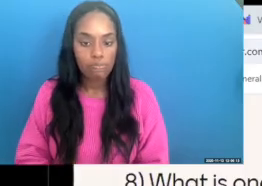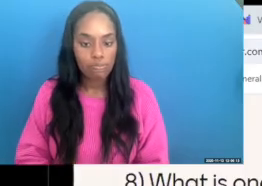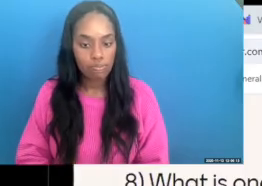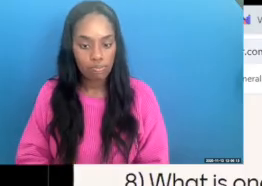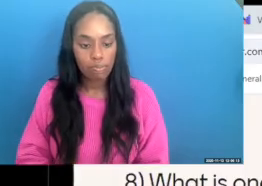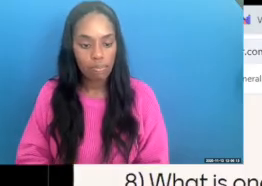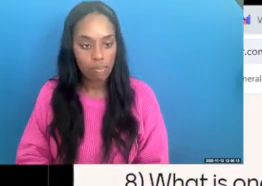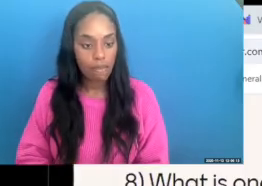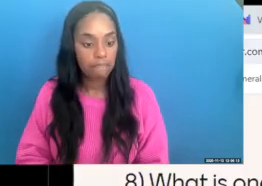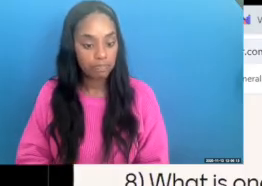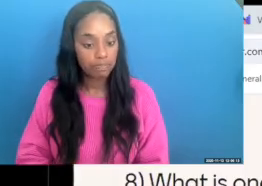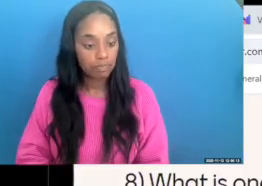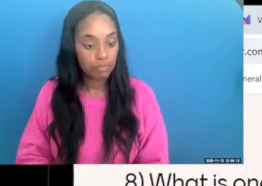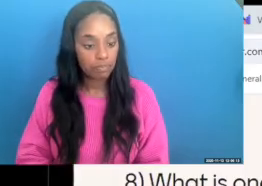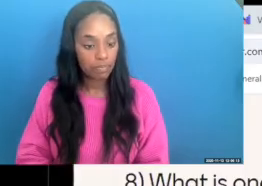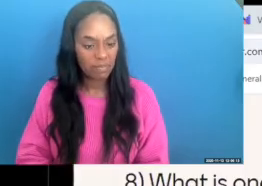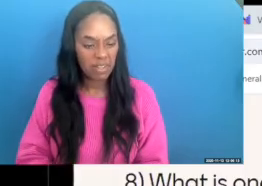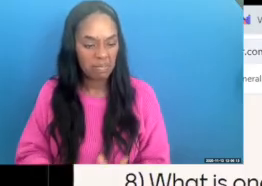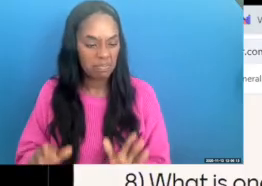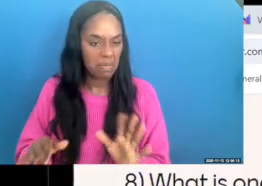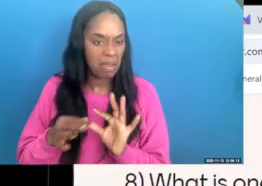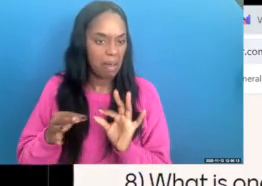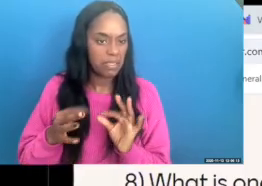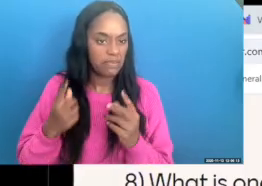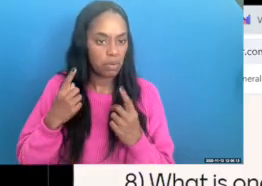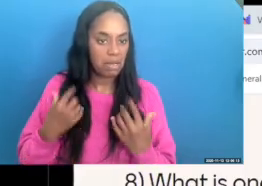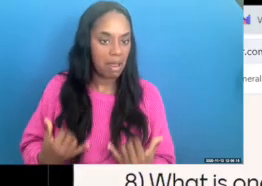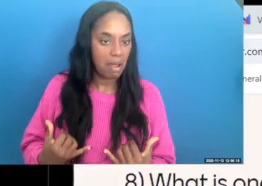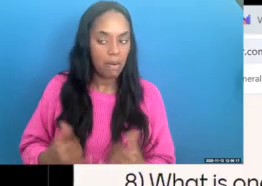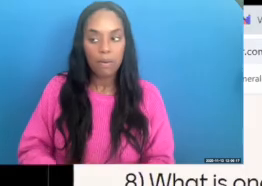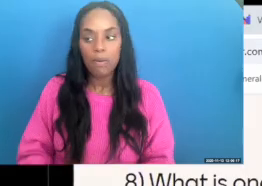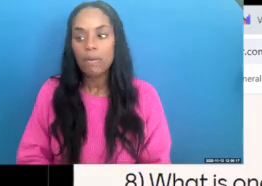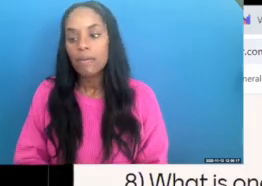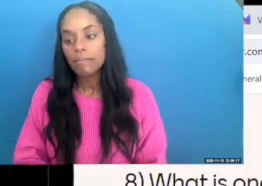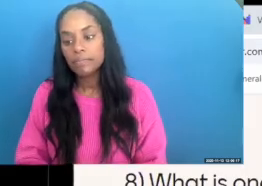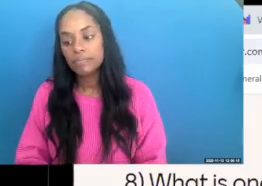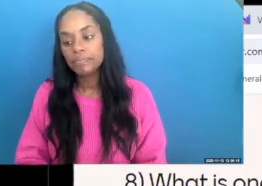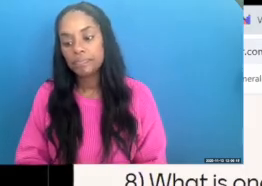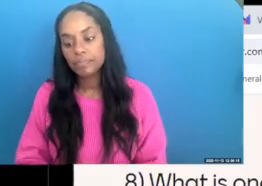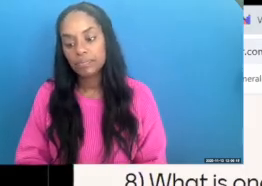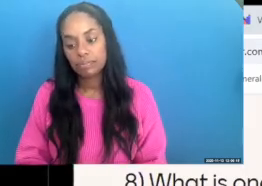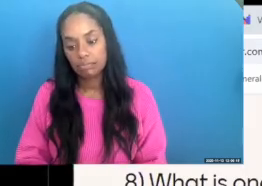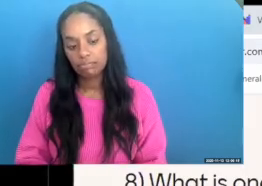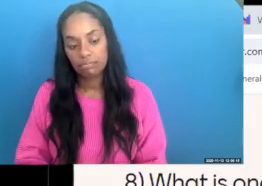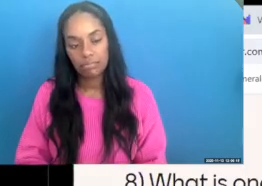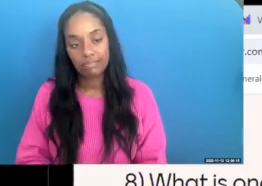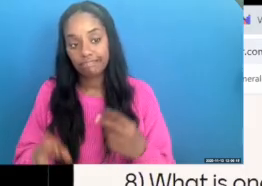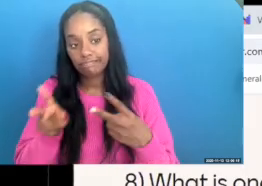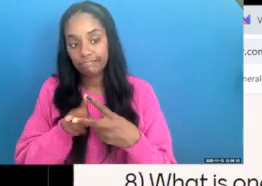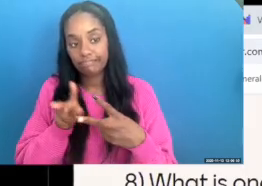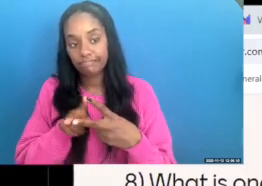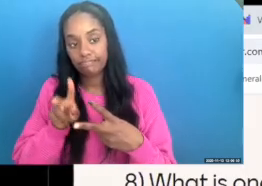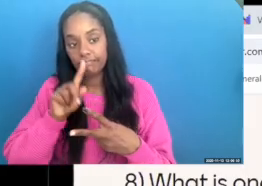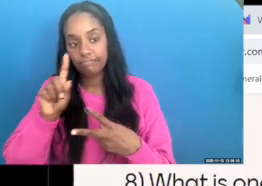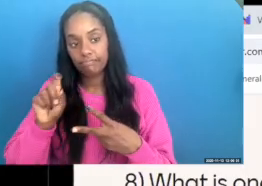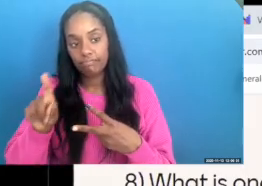multiply the impact of California's leadership elsewhere. I will speak to heavy duty this